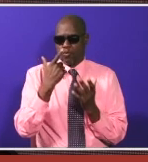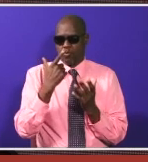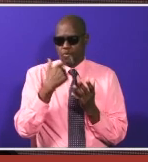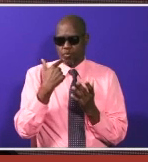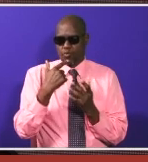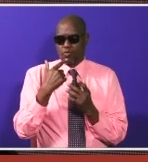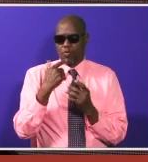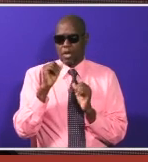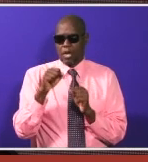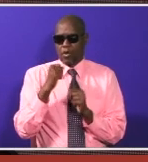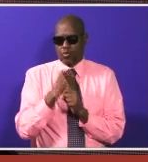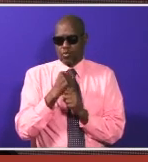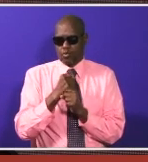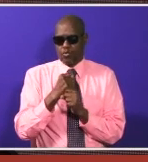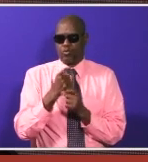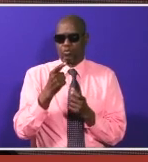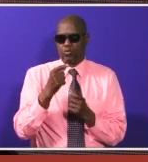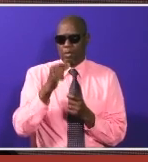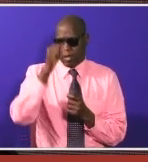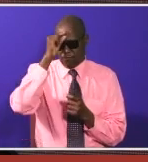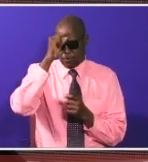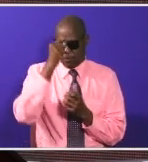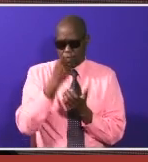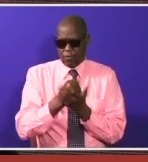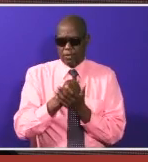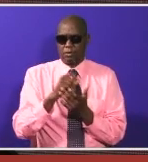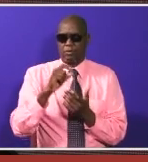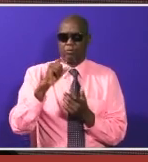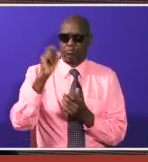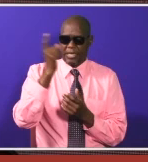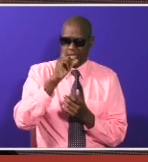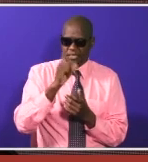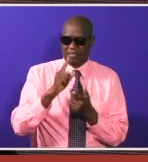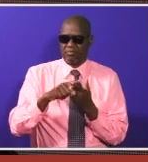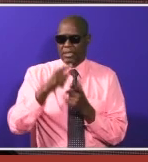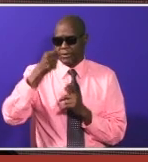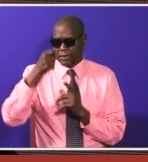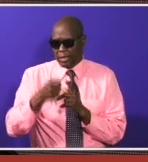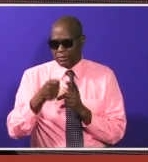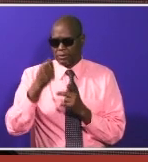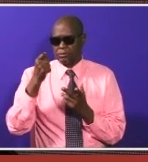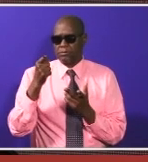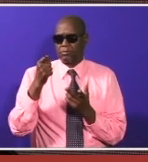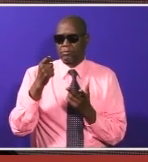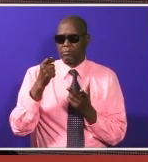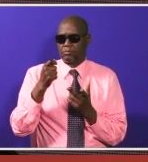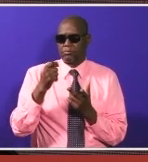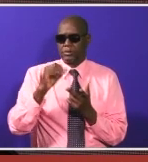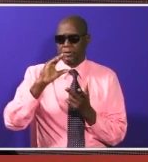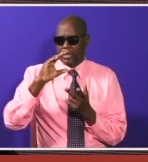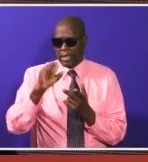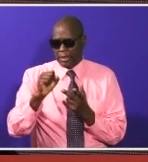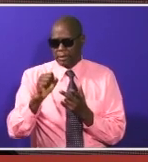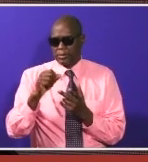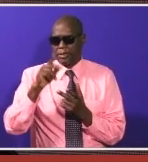the president, we have the deputy president, we have the legislatures, we have the judges, we have cabinet secretaries and the